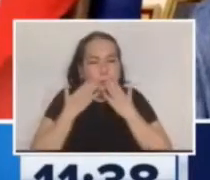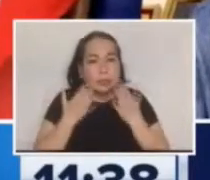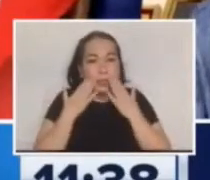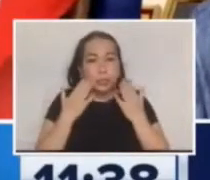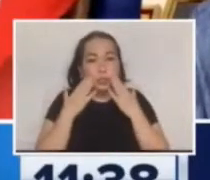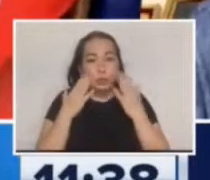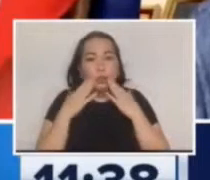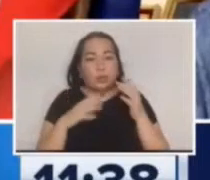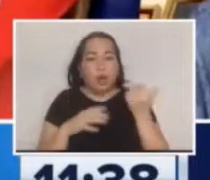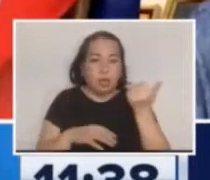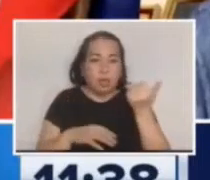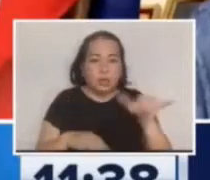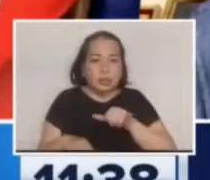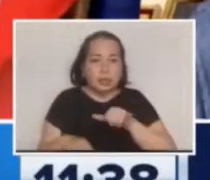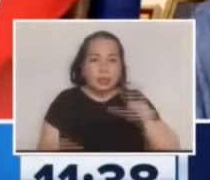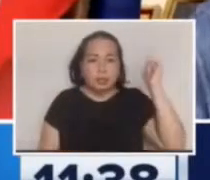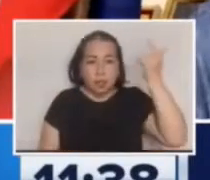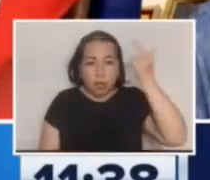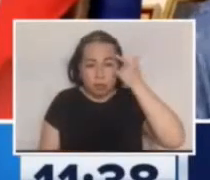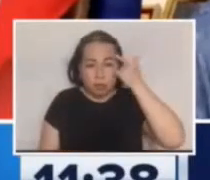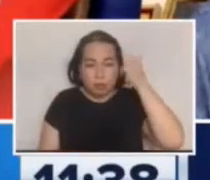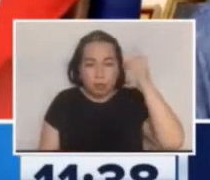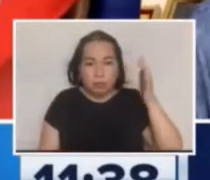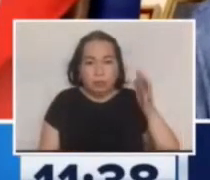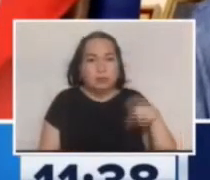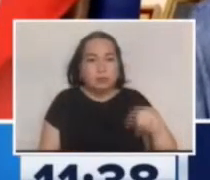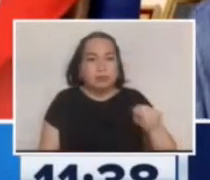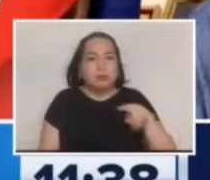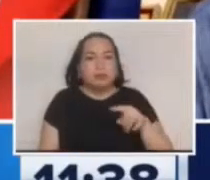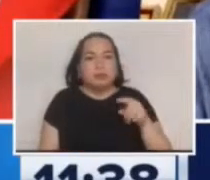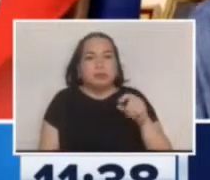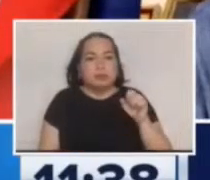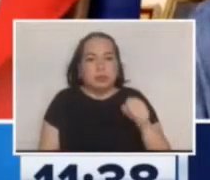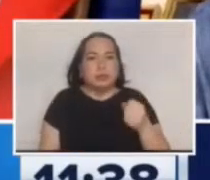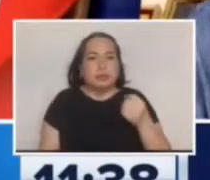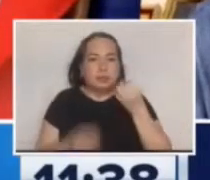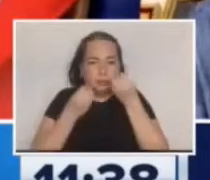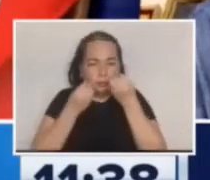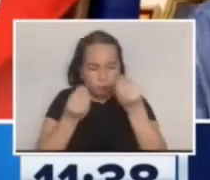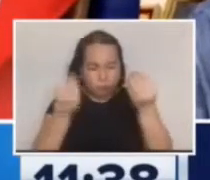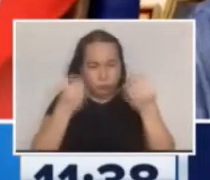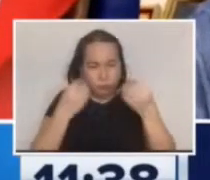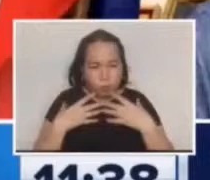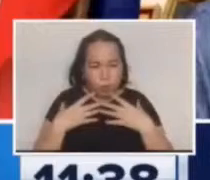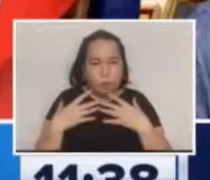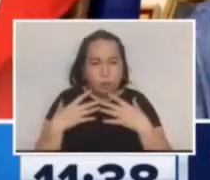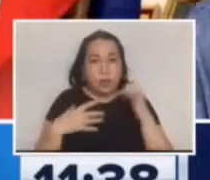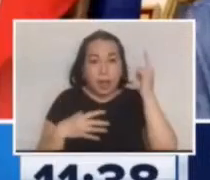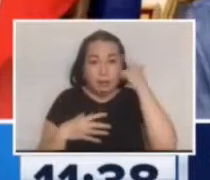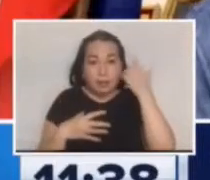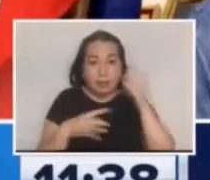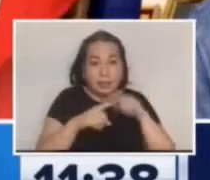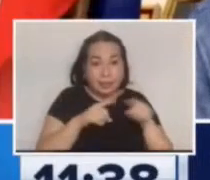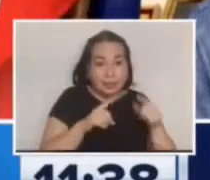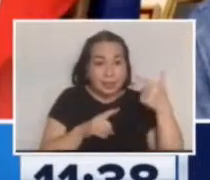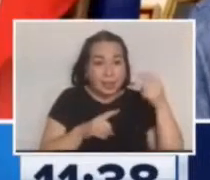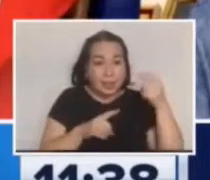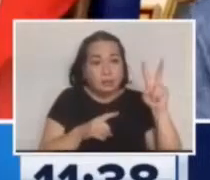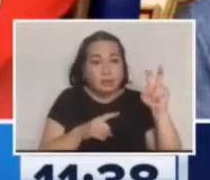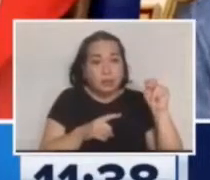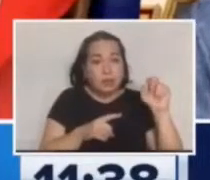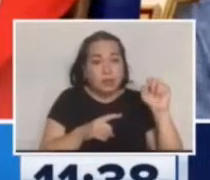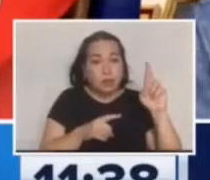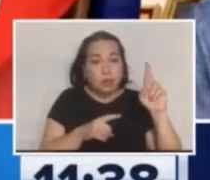mga companies natin dito, hindi malalaking kumpanya. They are small family-owned MSME corporations. So we have to support